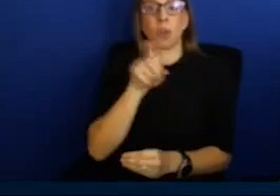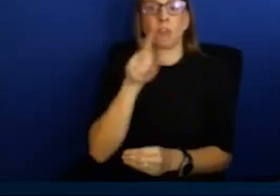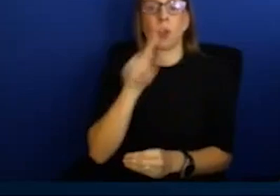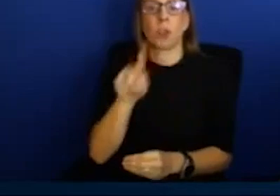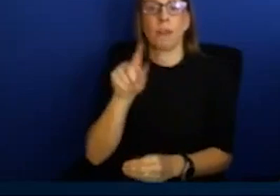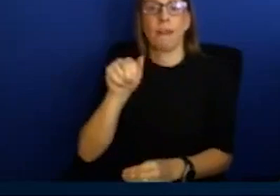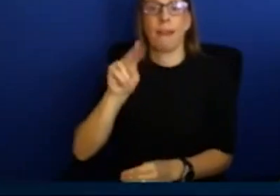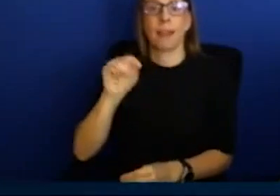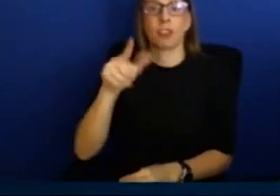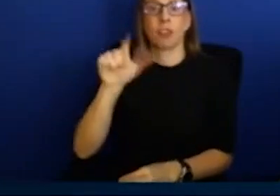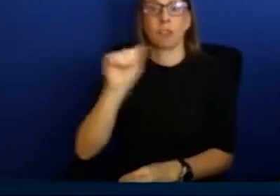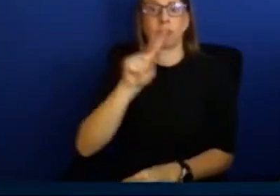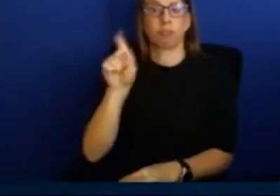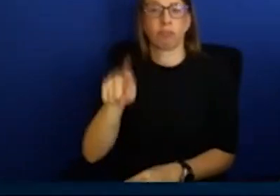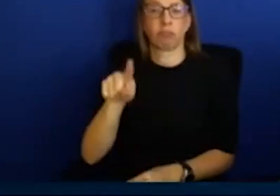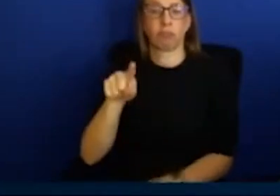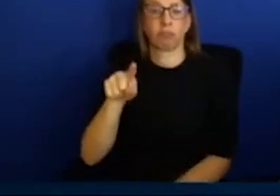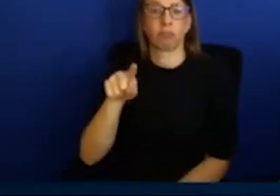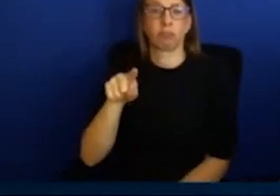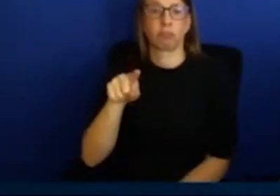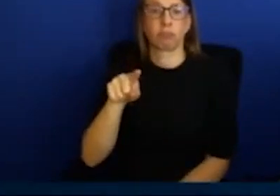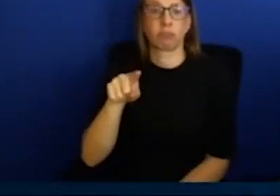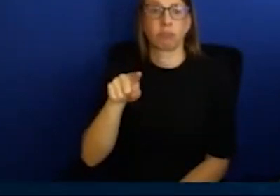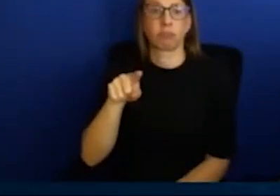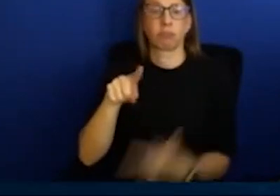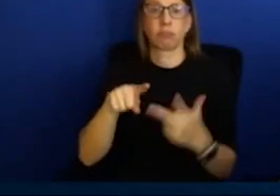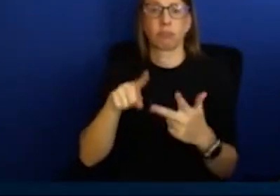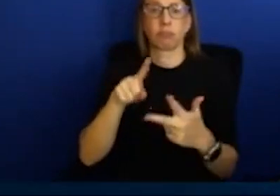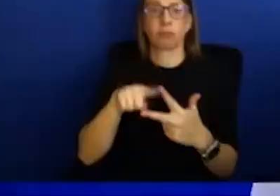the immunocompromised as a booster dose?